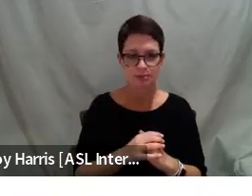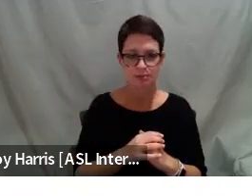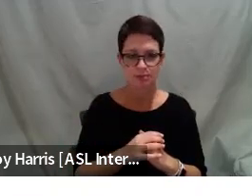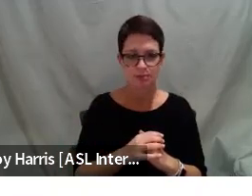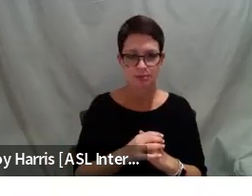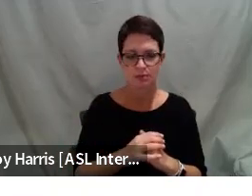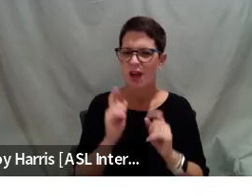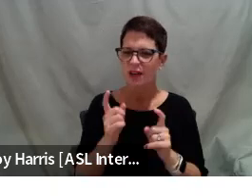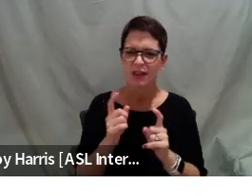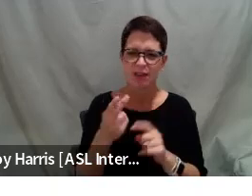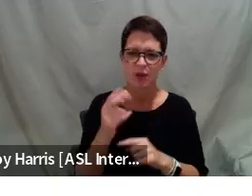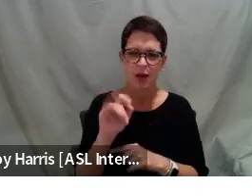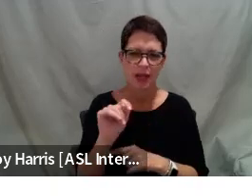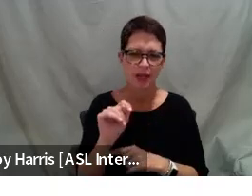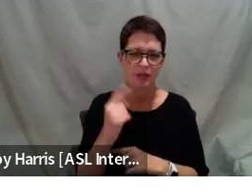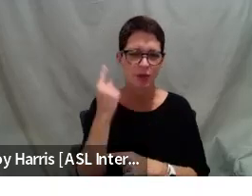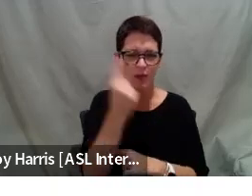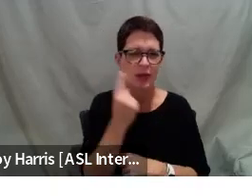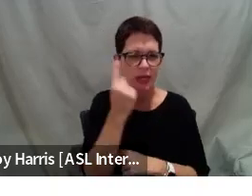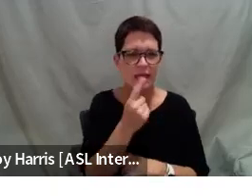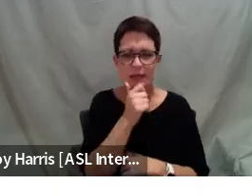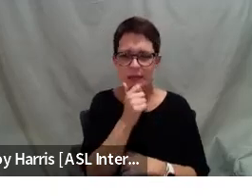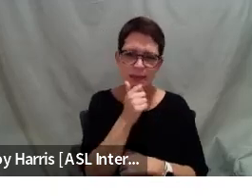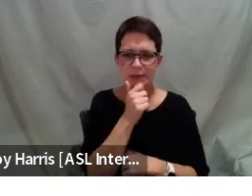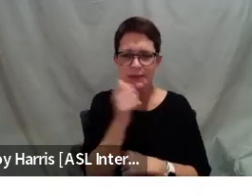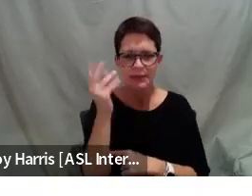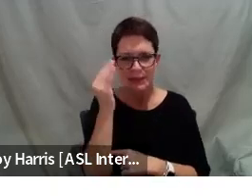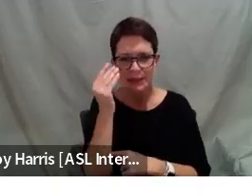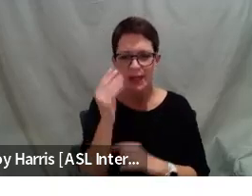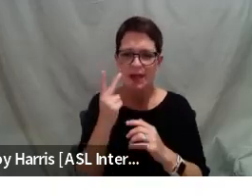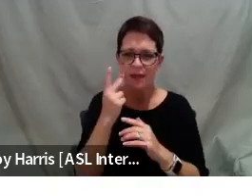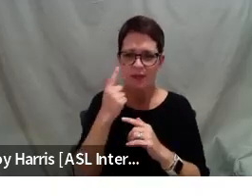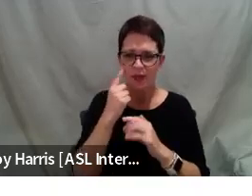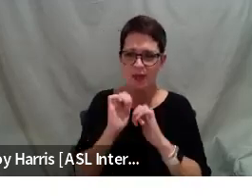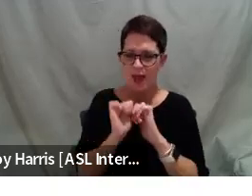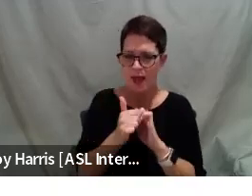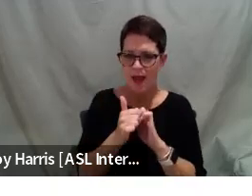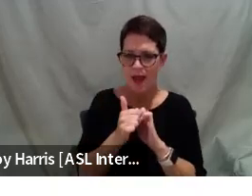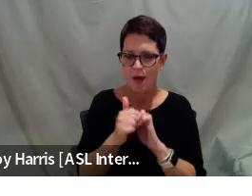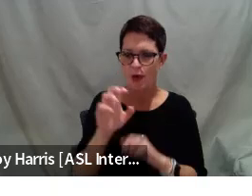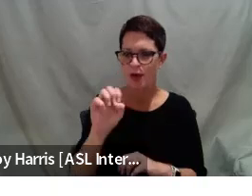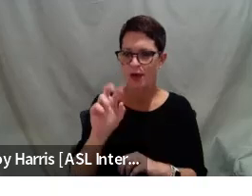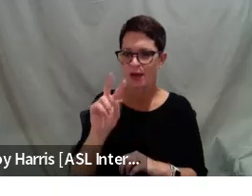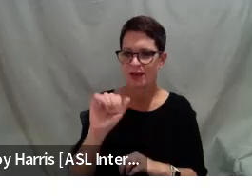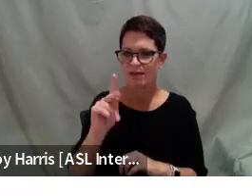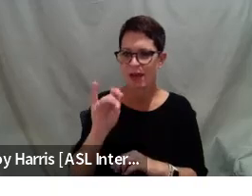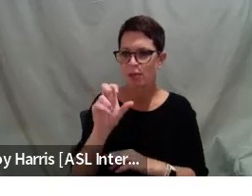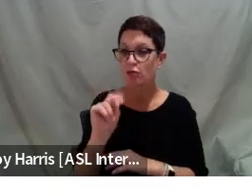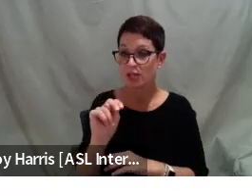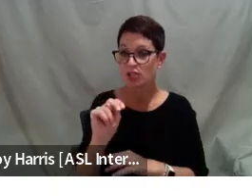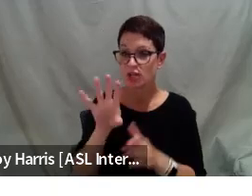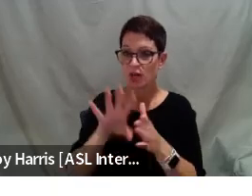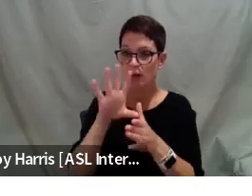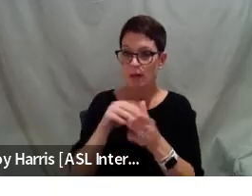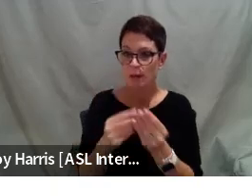And I'll give you a hint if you're thinking about it really hard. Think about how evaporation works.